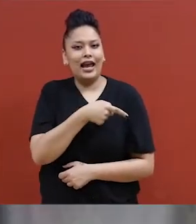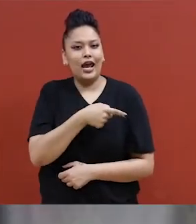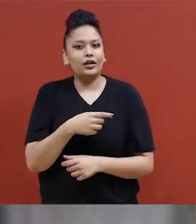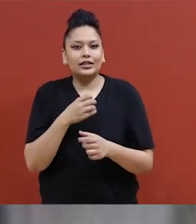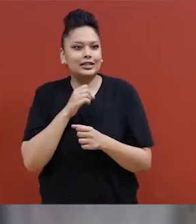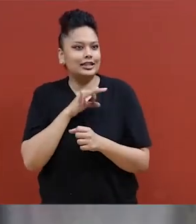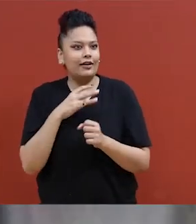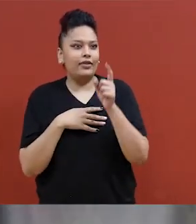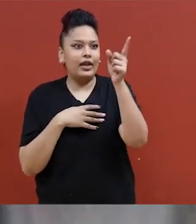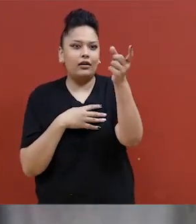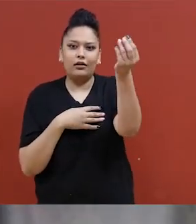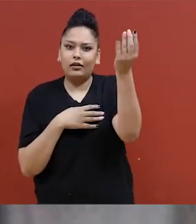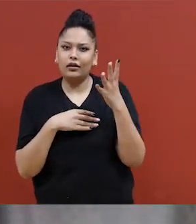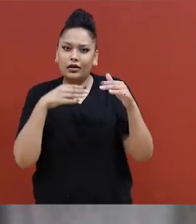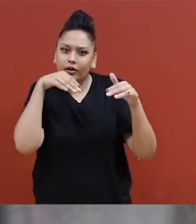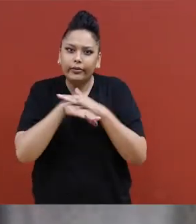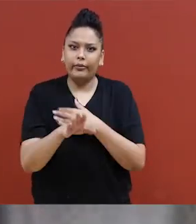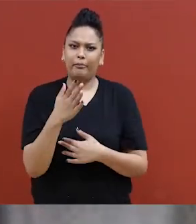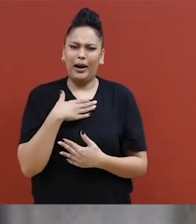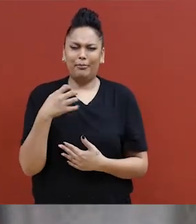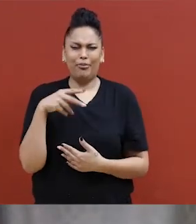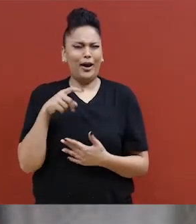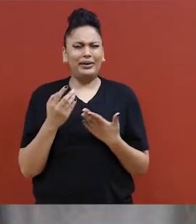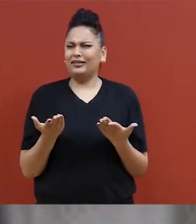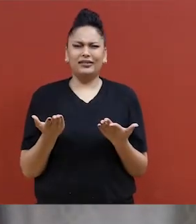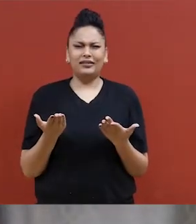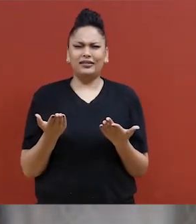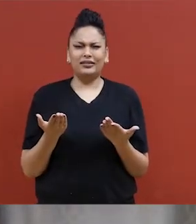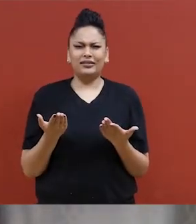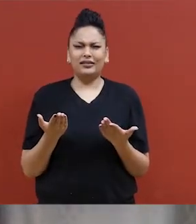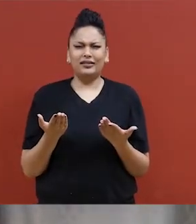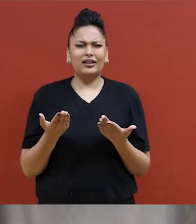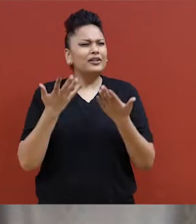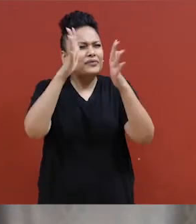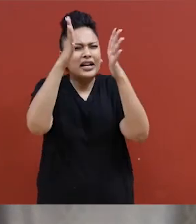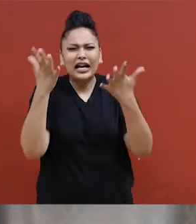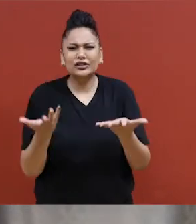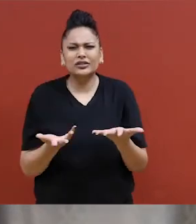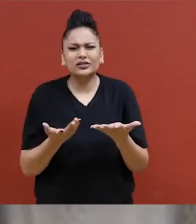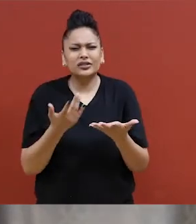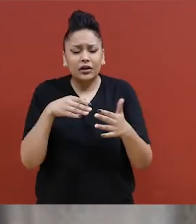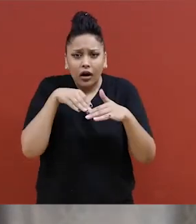end. Like, I get so mad about it, and it just seems like it's brushed